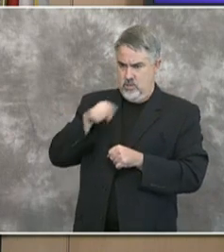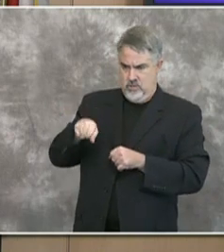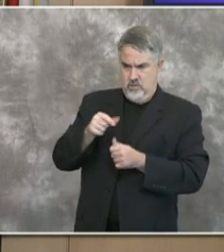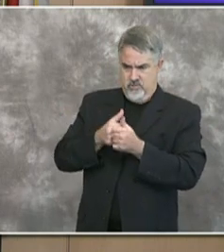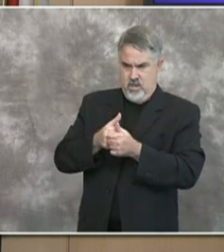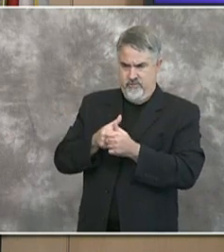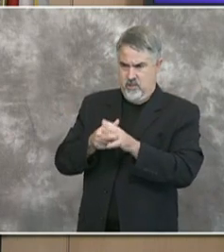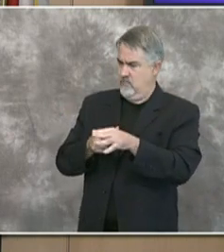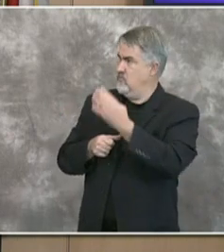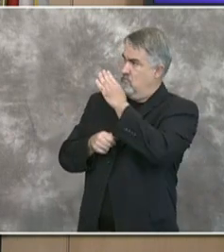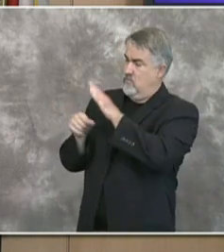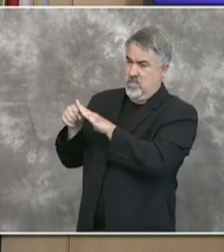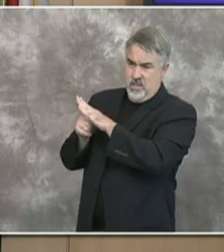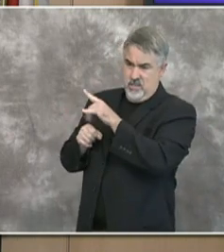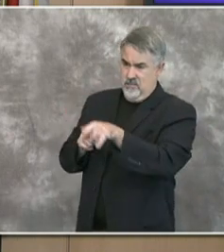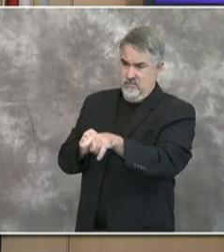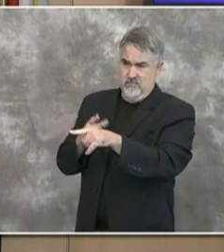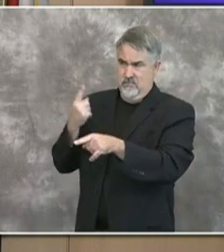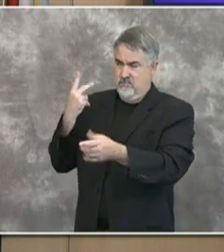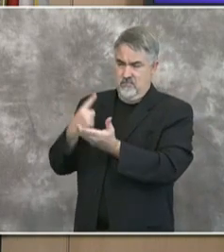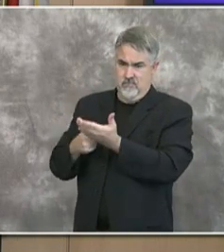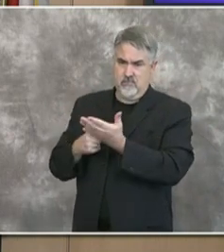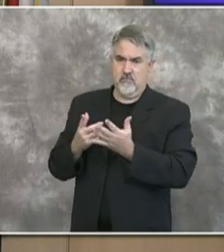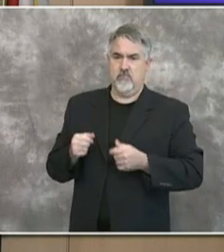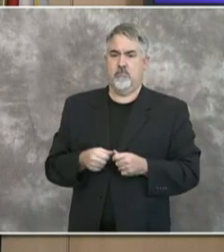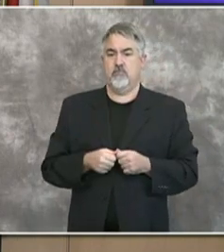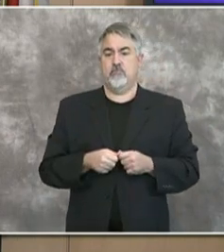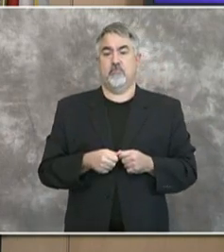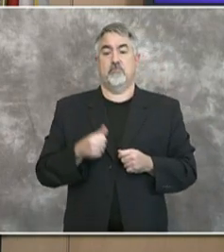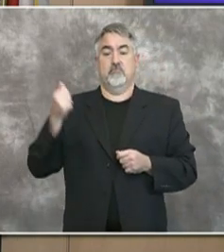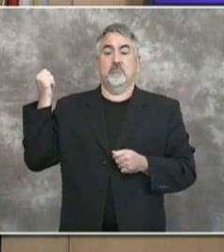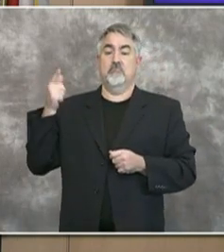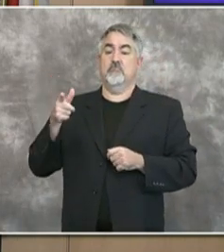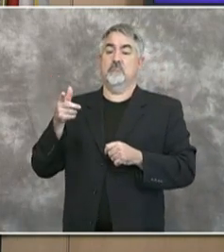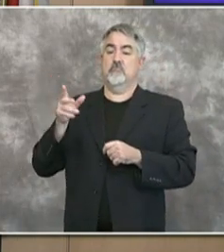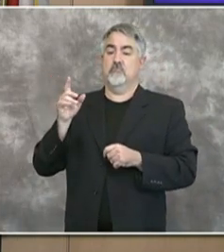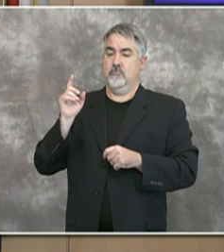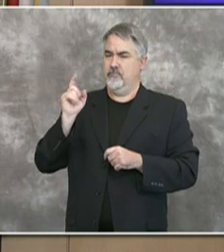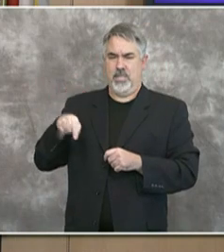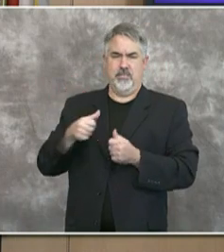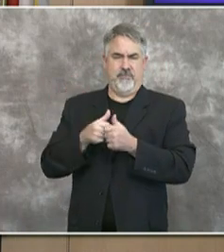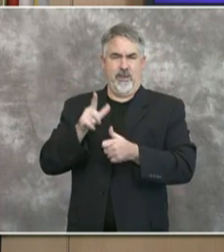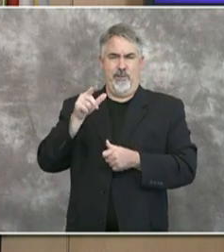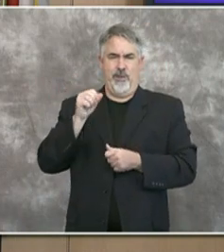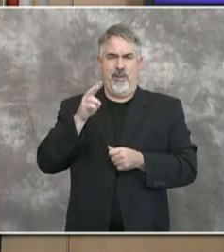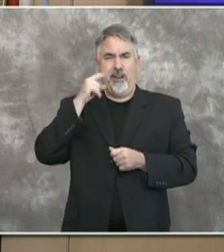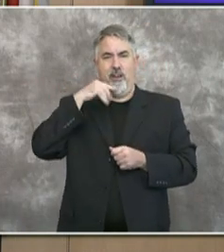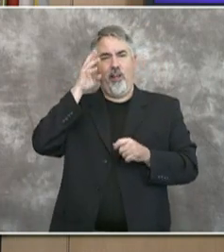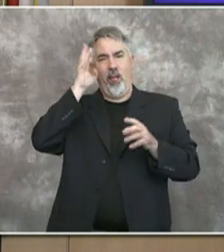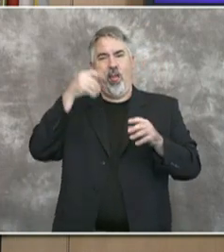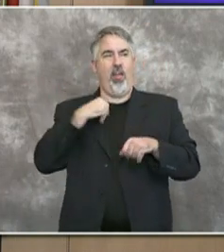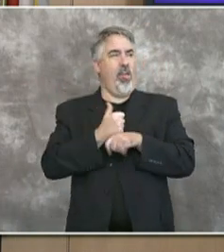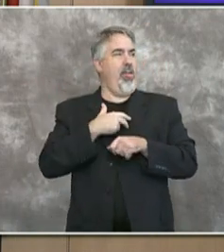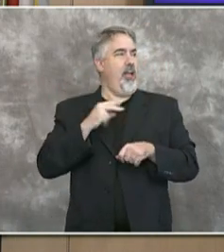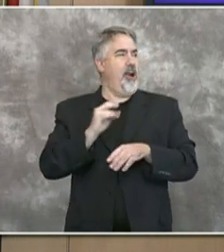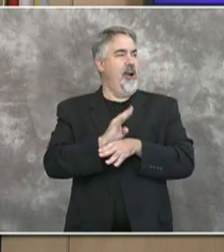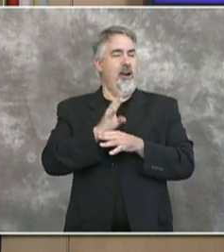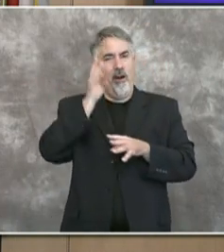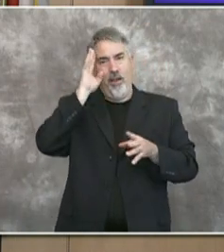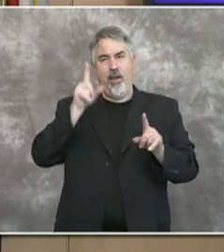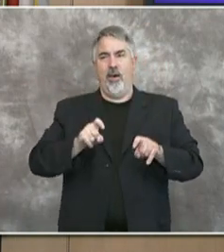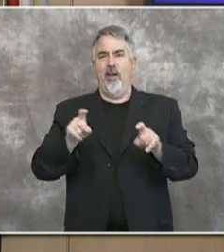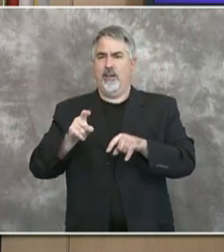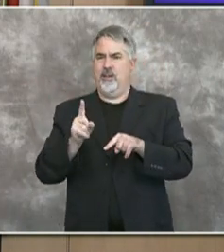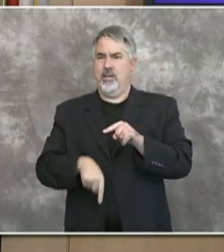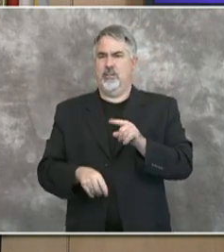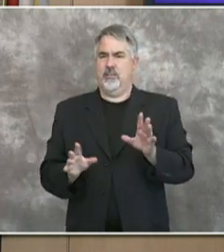law. They are still under the obligation to follow the law, and we'll continue to monitor what they're doing. But